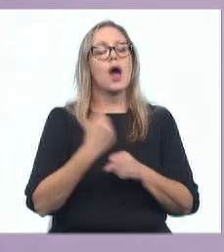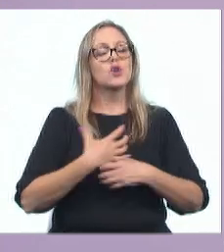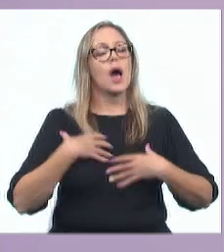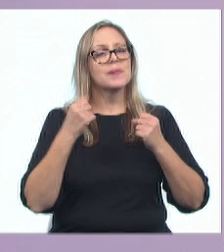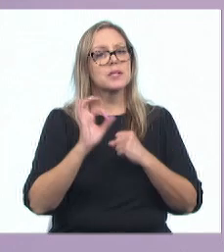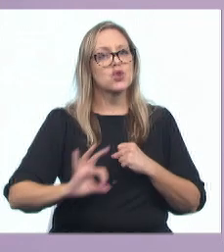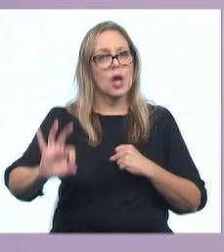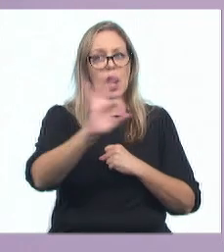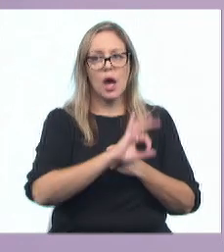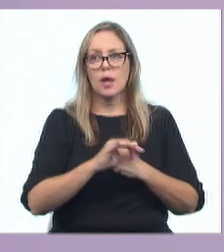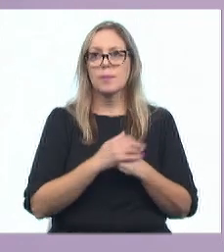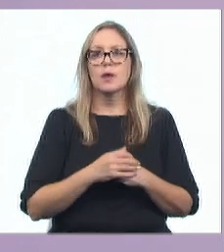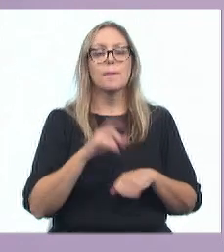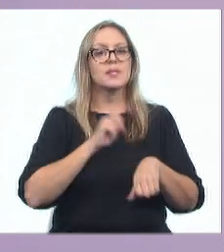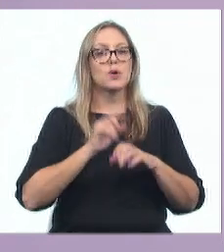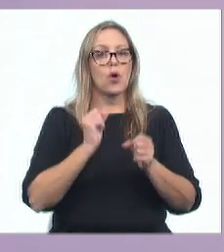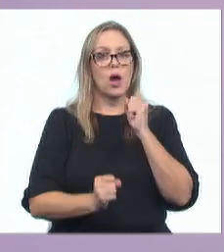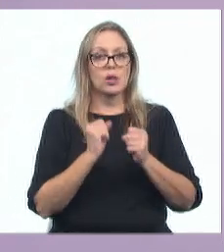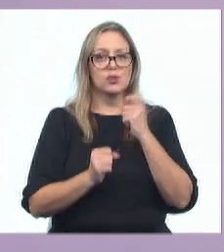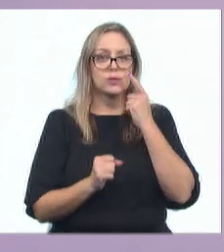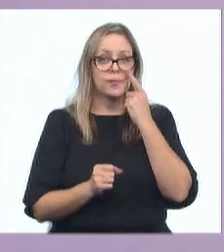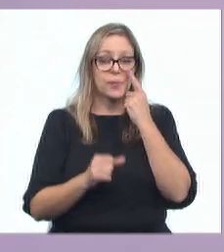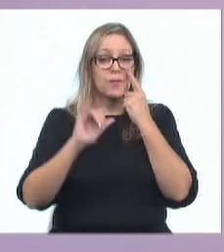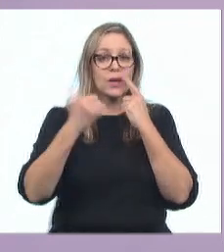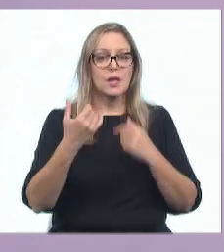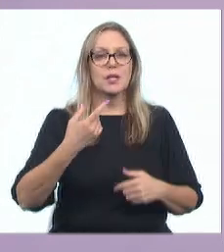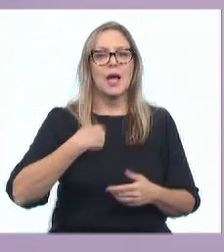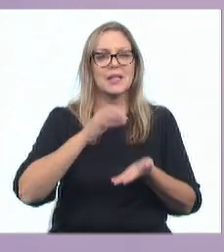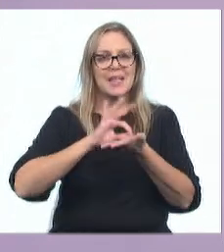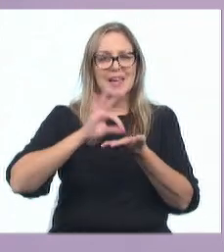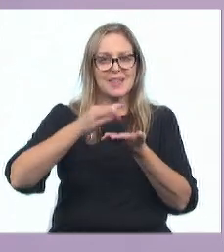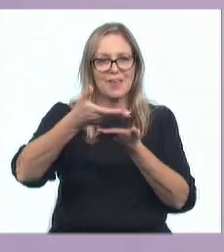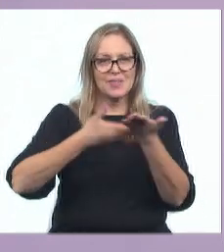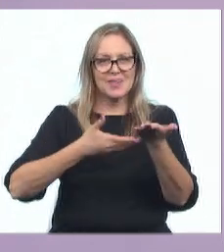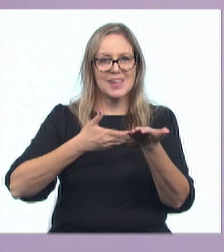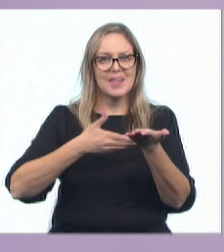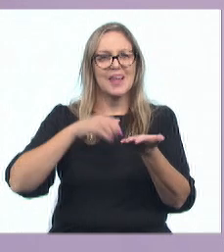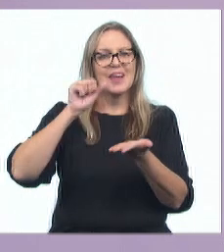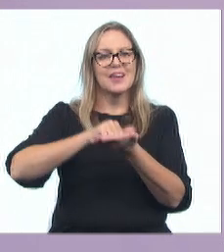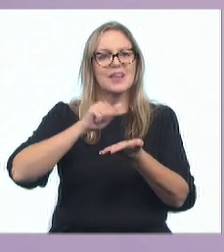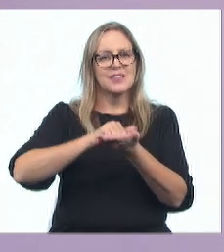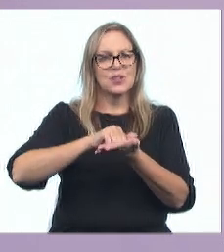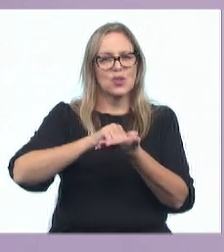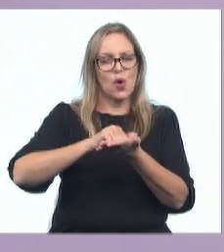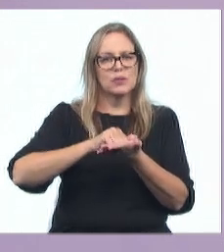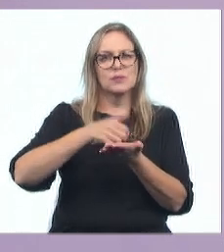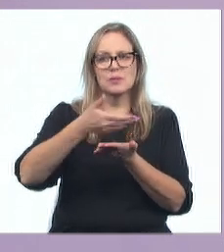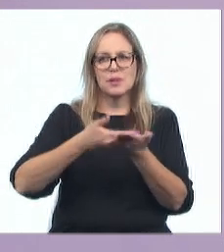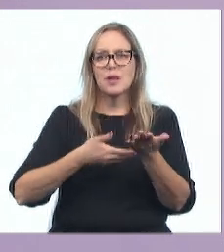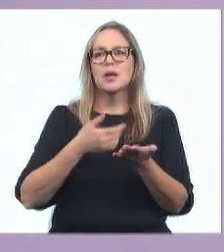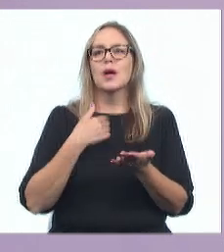a very, very tough time. And yes, I wrote a piece today for the Daily Telegraph here. There was